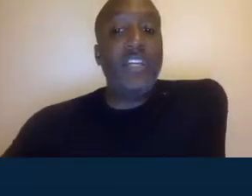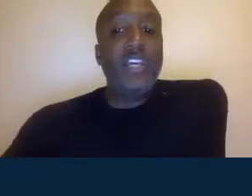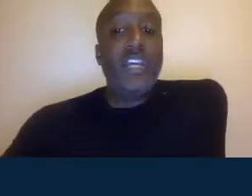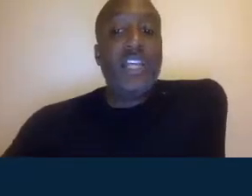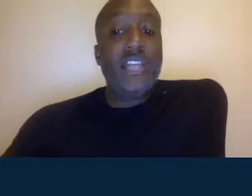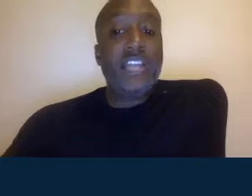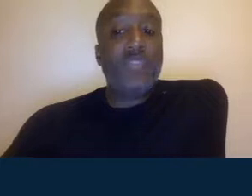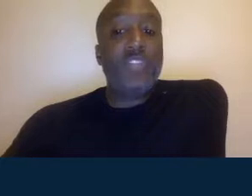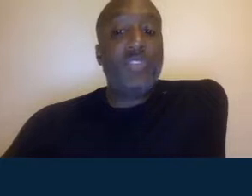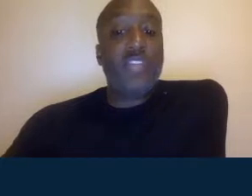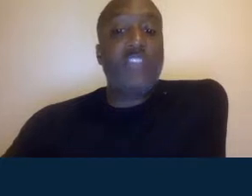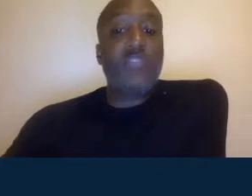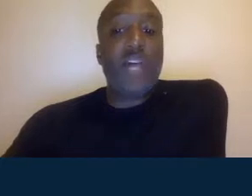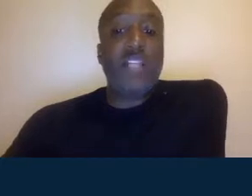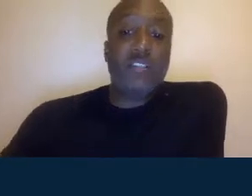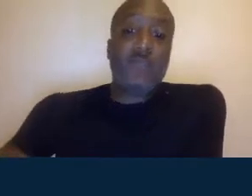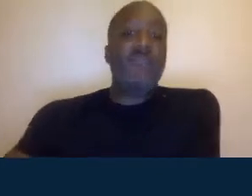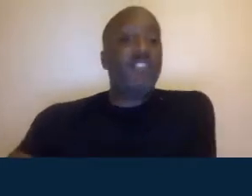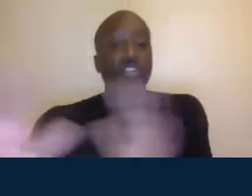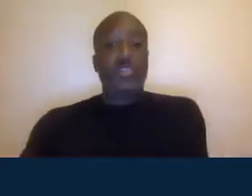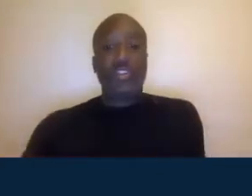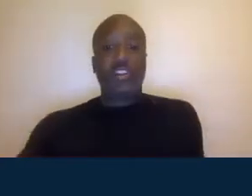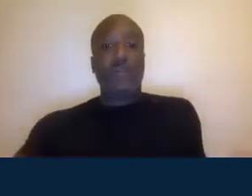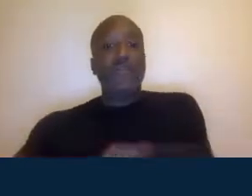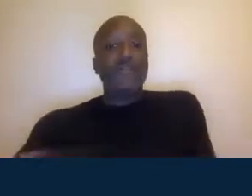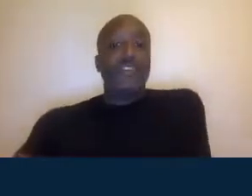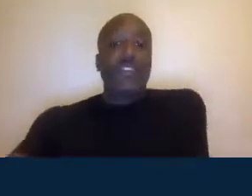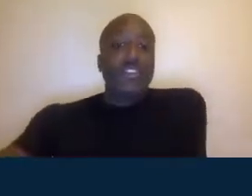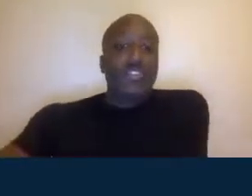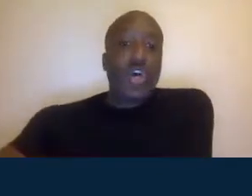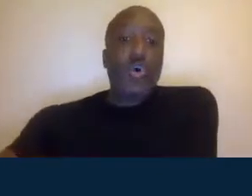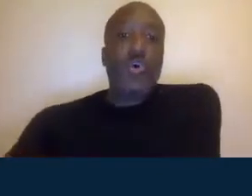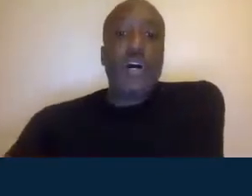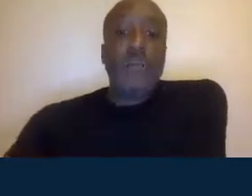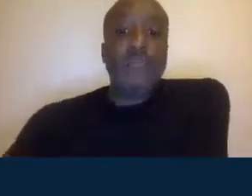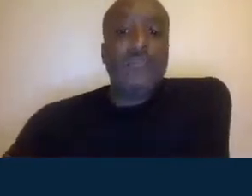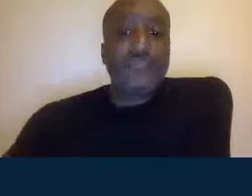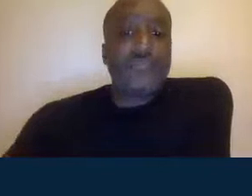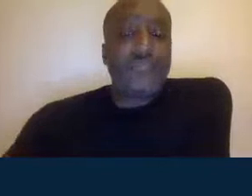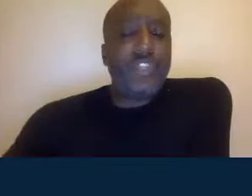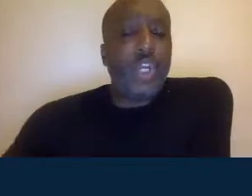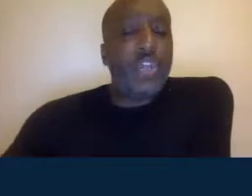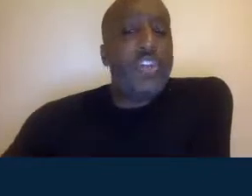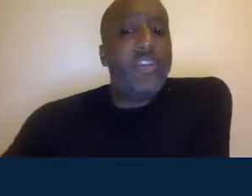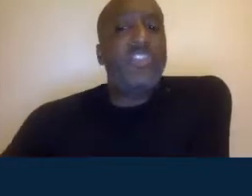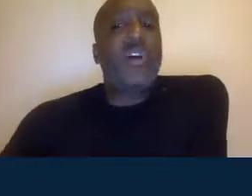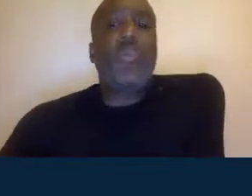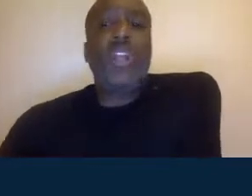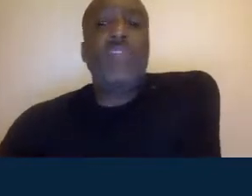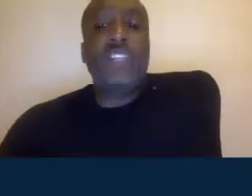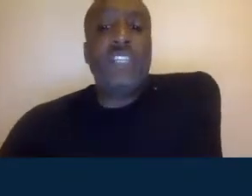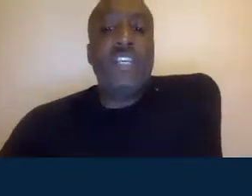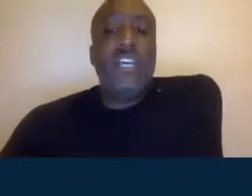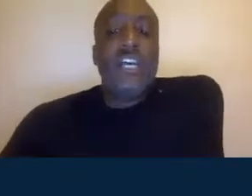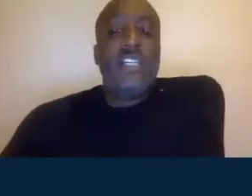PIN, and that's where they use to cast their ballot. Crystal clear. So earlier you mentioned that one